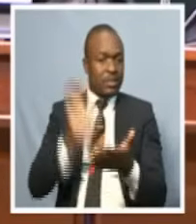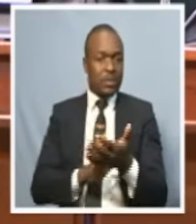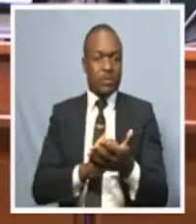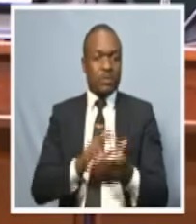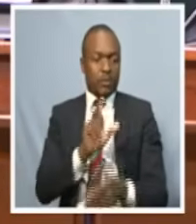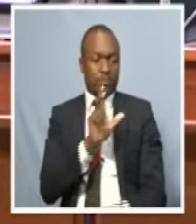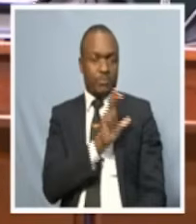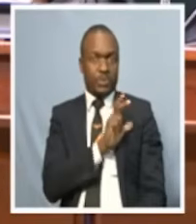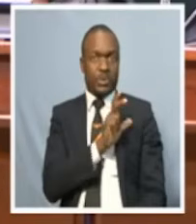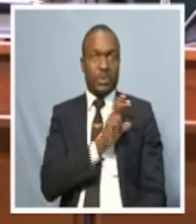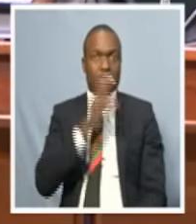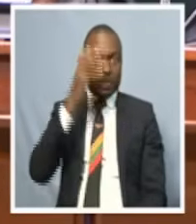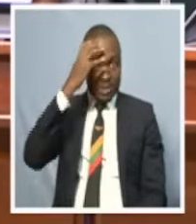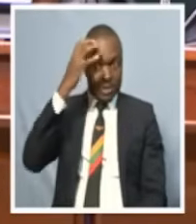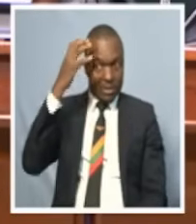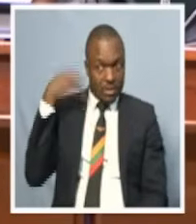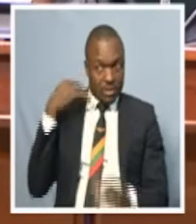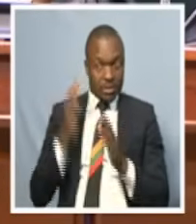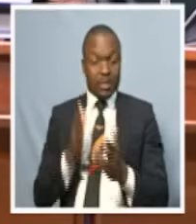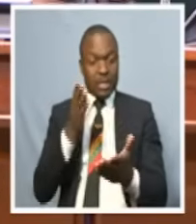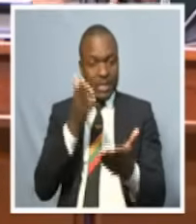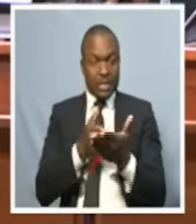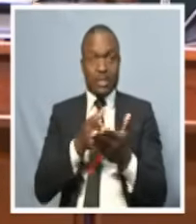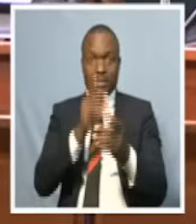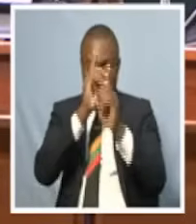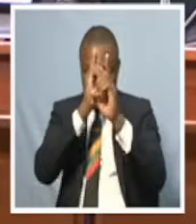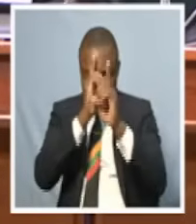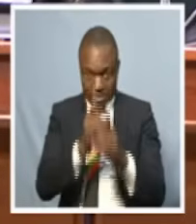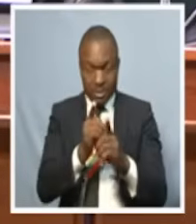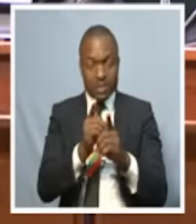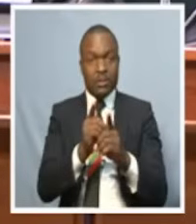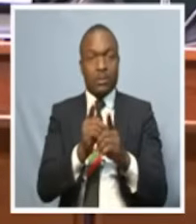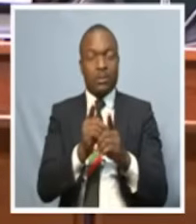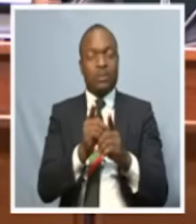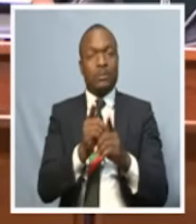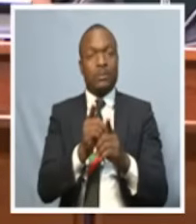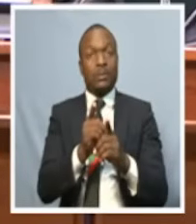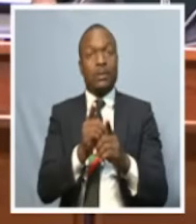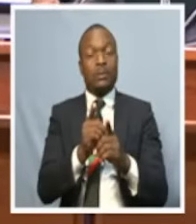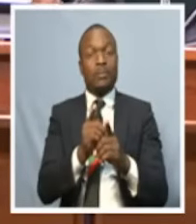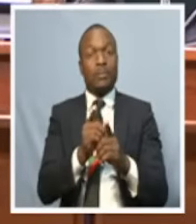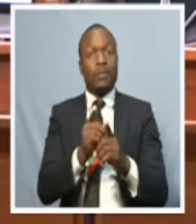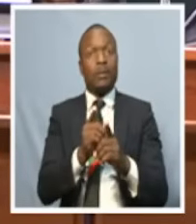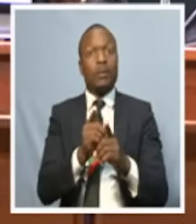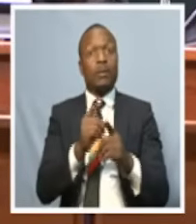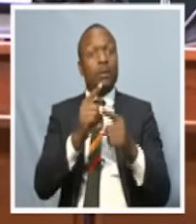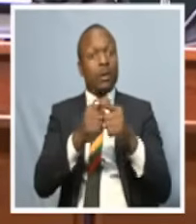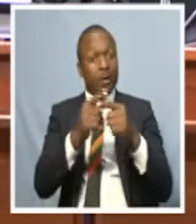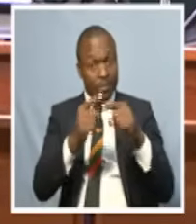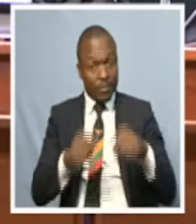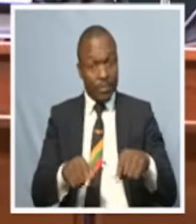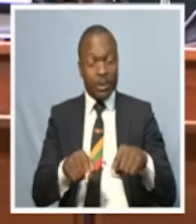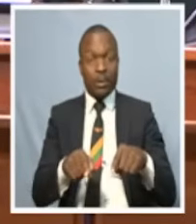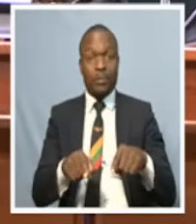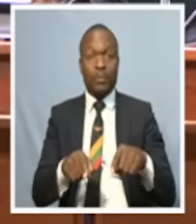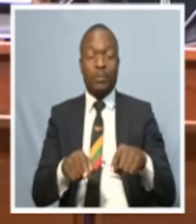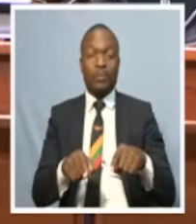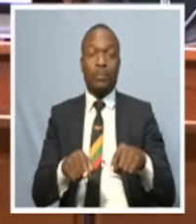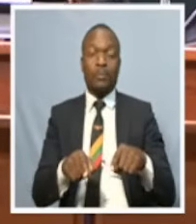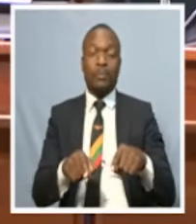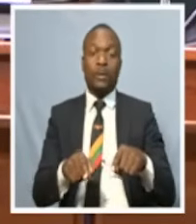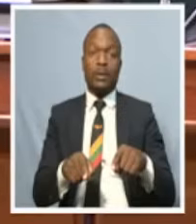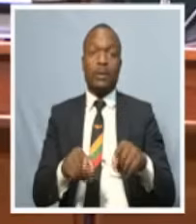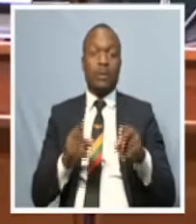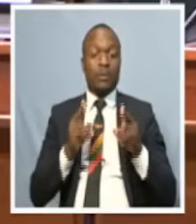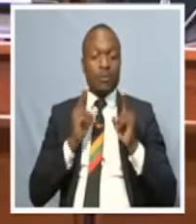constables. This decision was informed by a comprehensive human